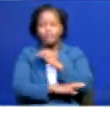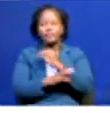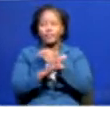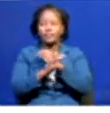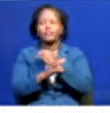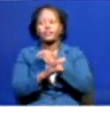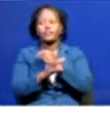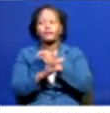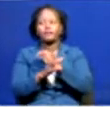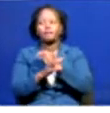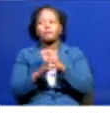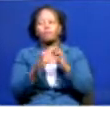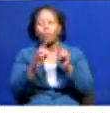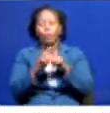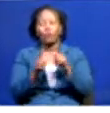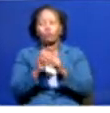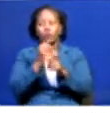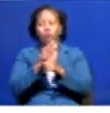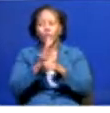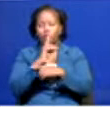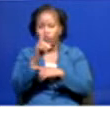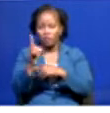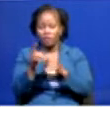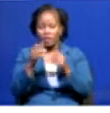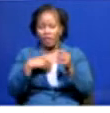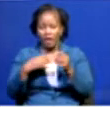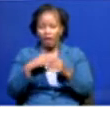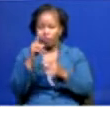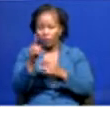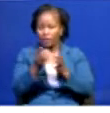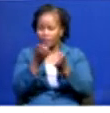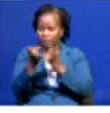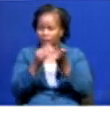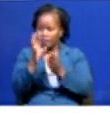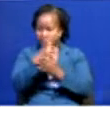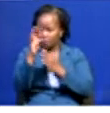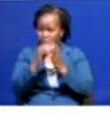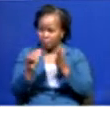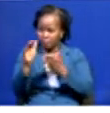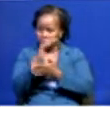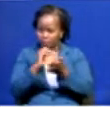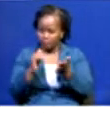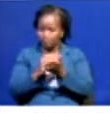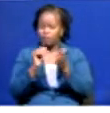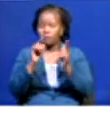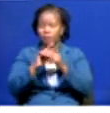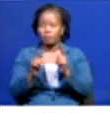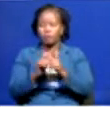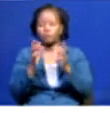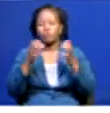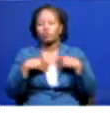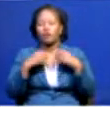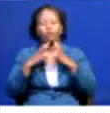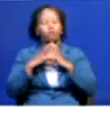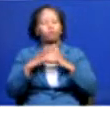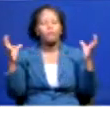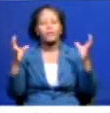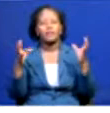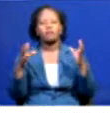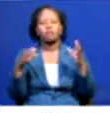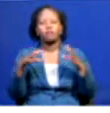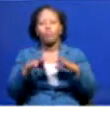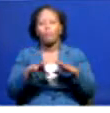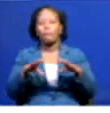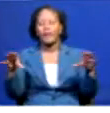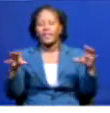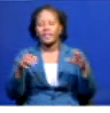continent into one trading block and building one big market that